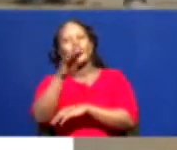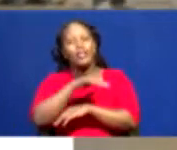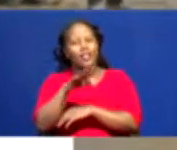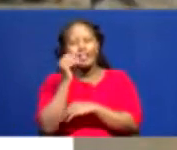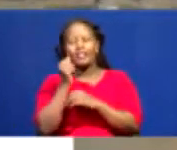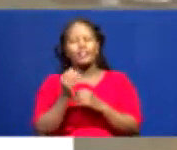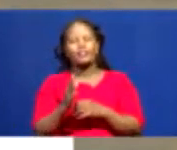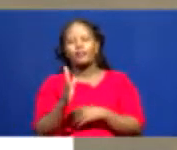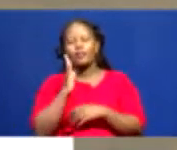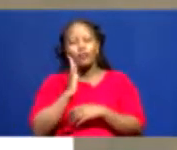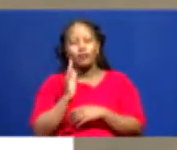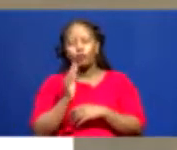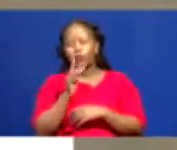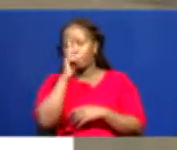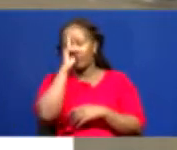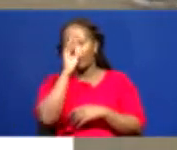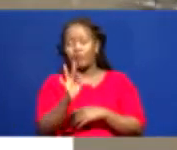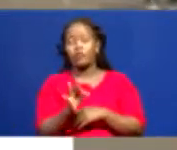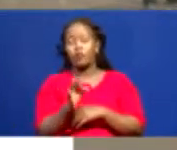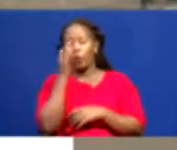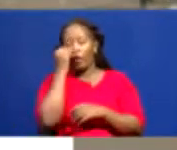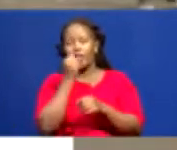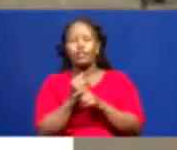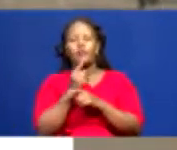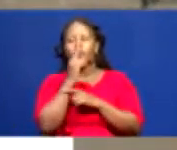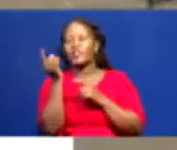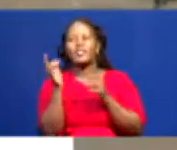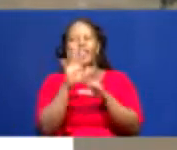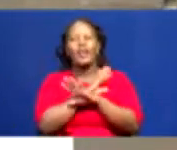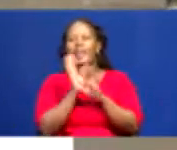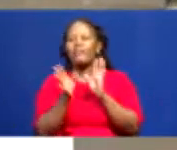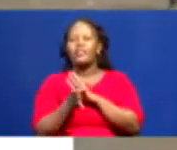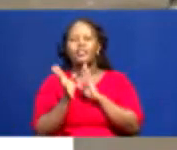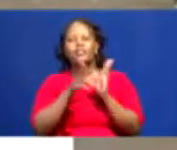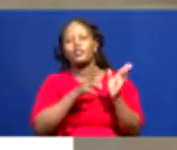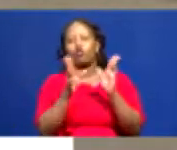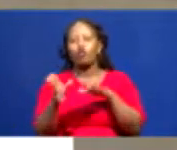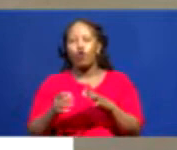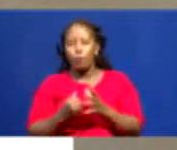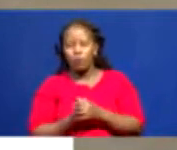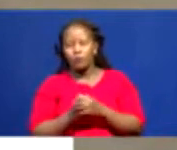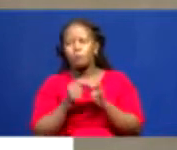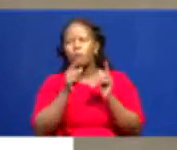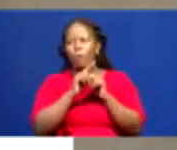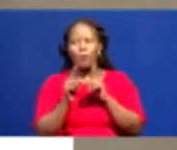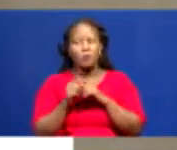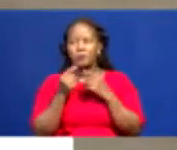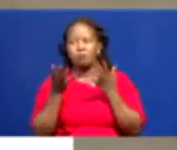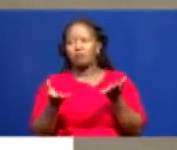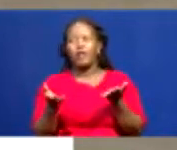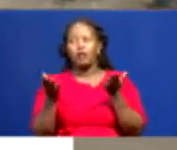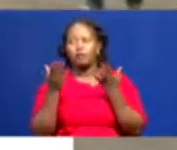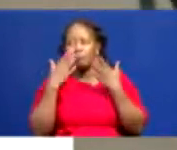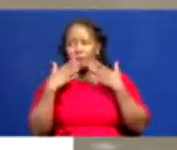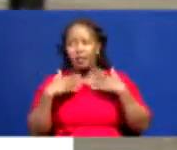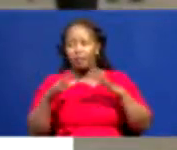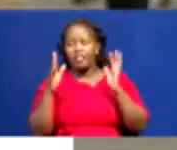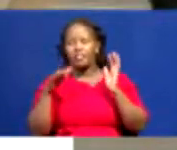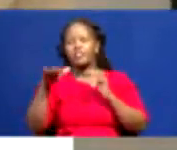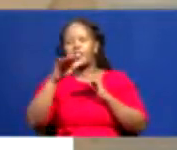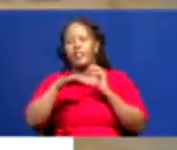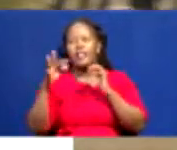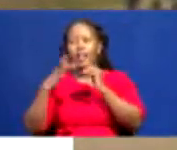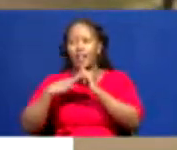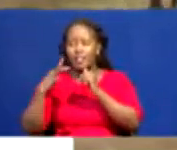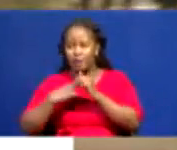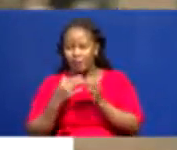the security to ensure that things are back to normal. Muchuma, that's all we have from Kibra. As you can